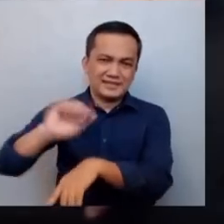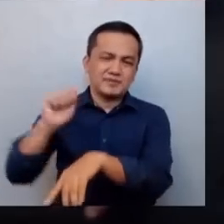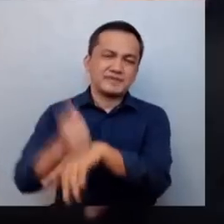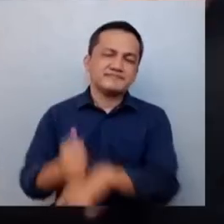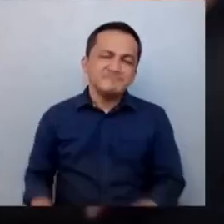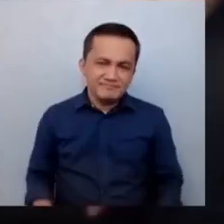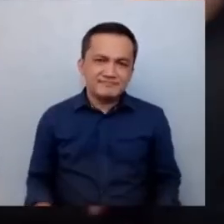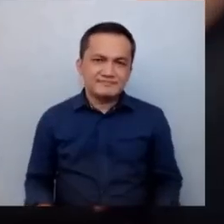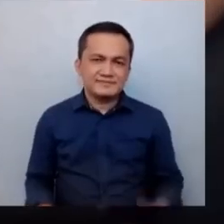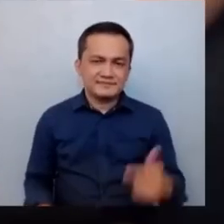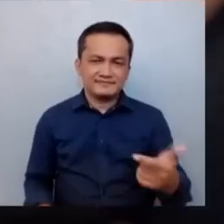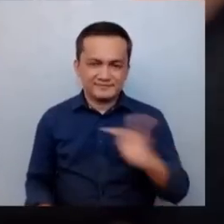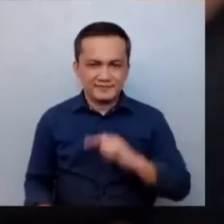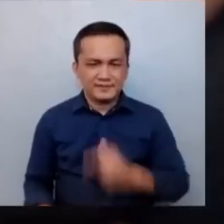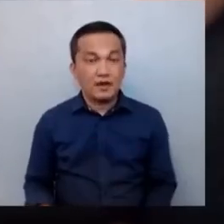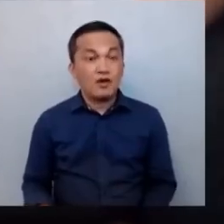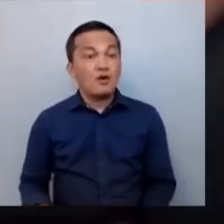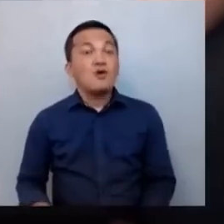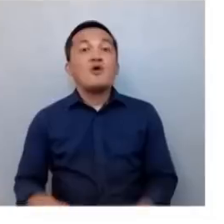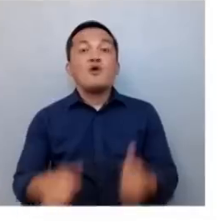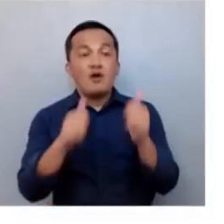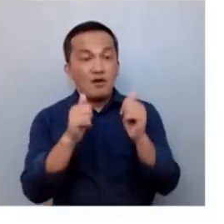Carmina. All right. Also,